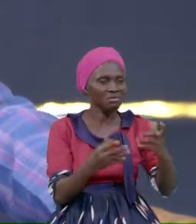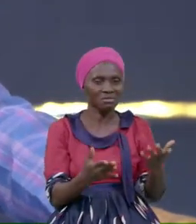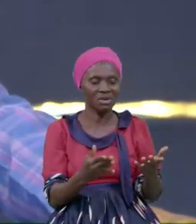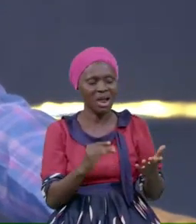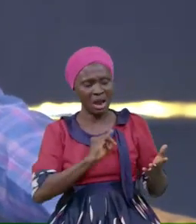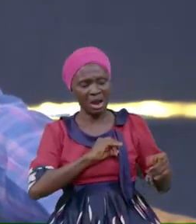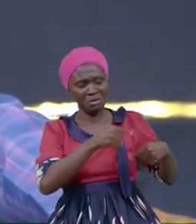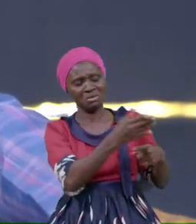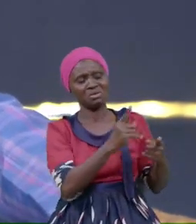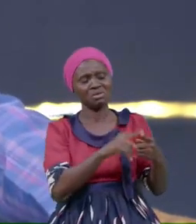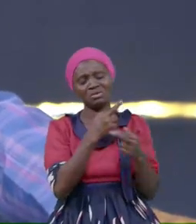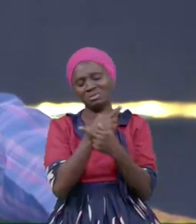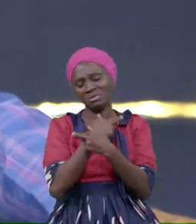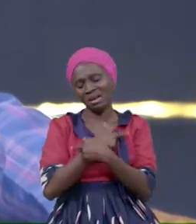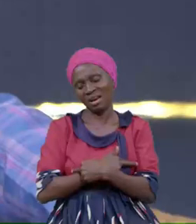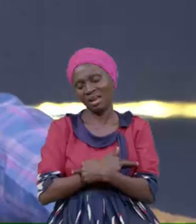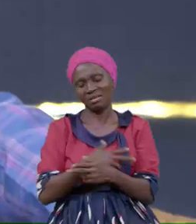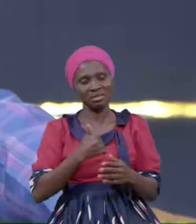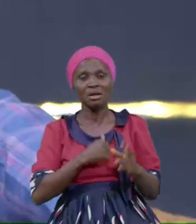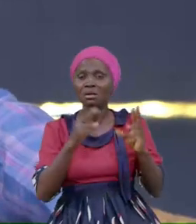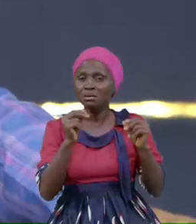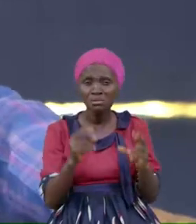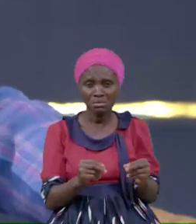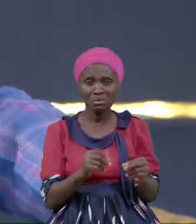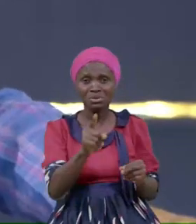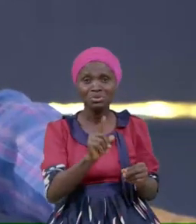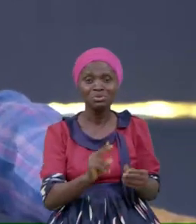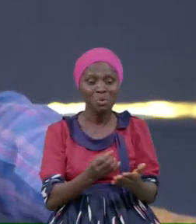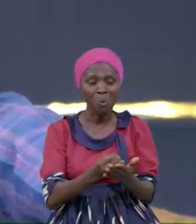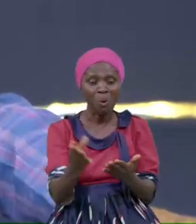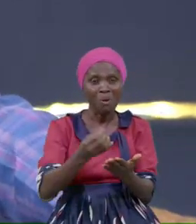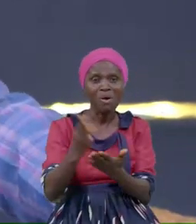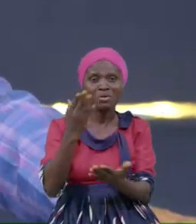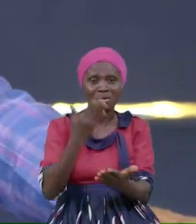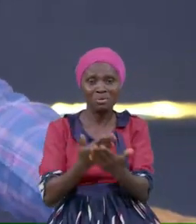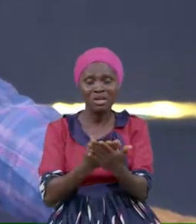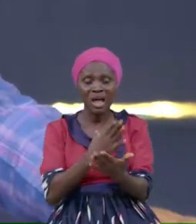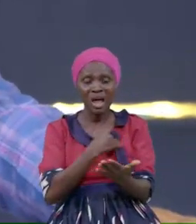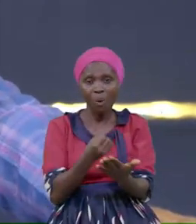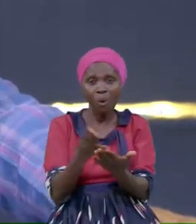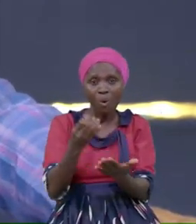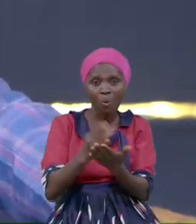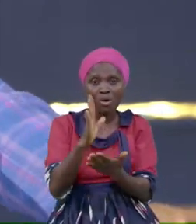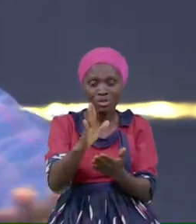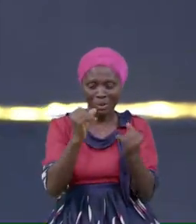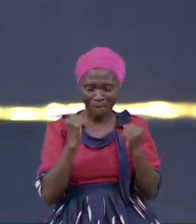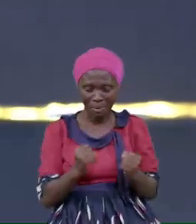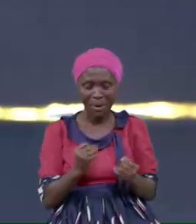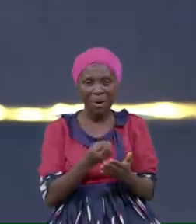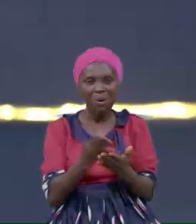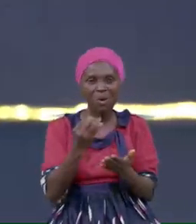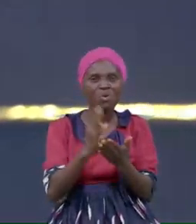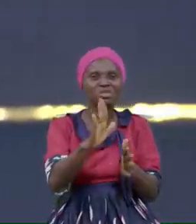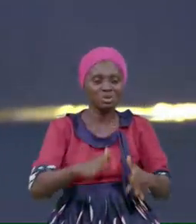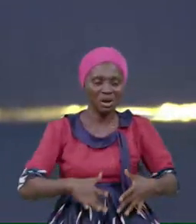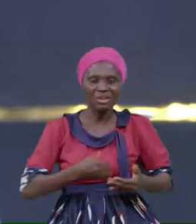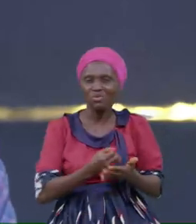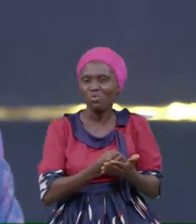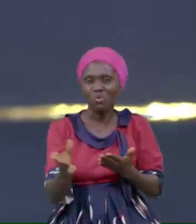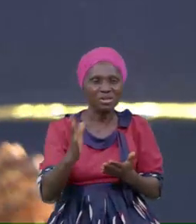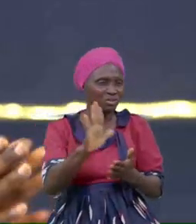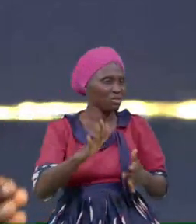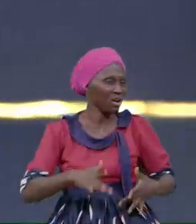energy, you spend the youthful life and strength you have. You waste your life there. But you couldn't